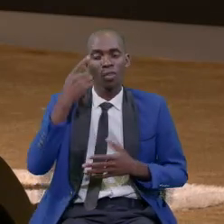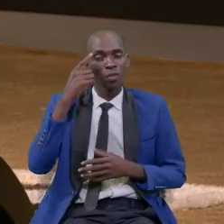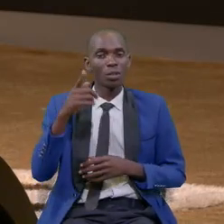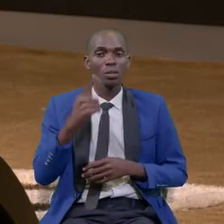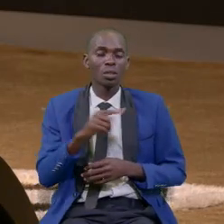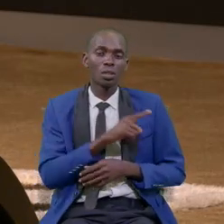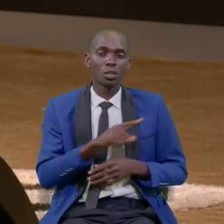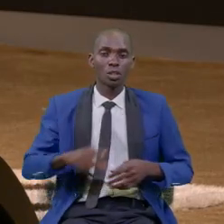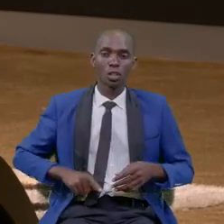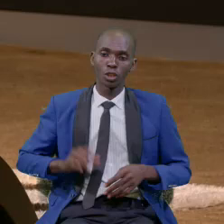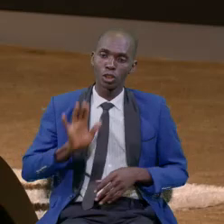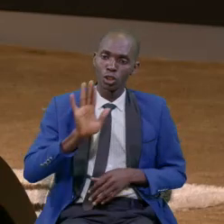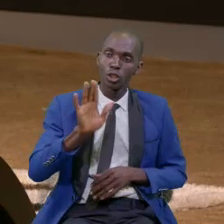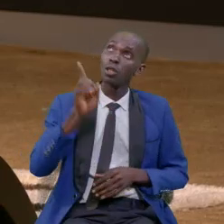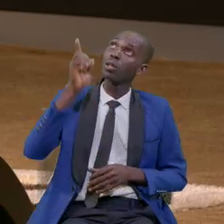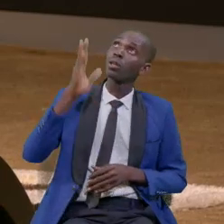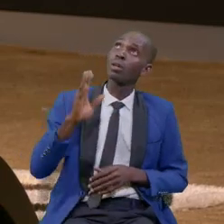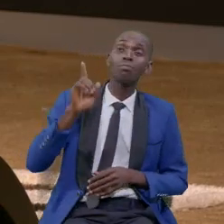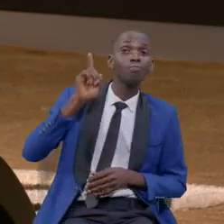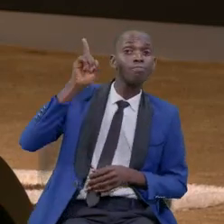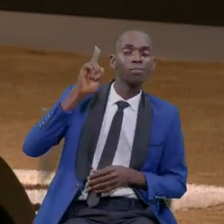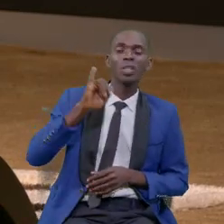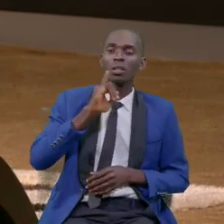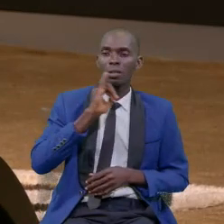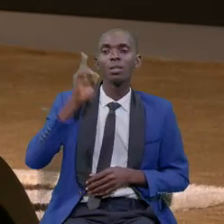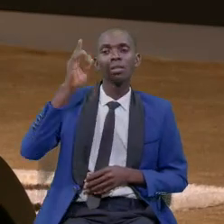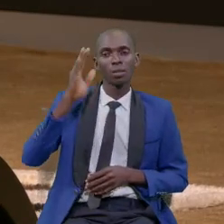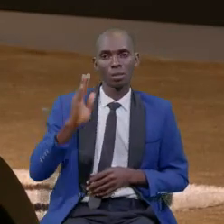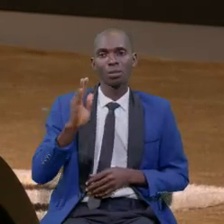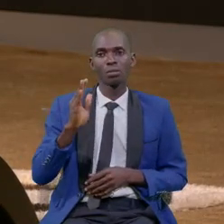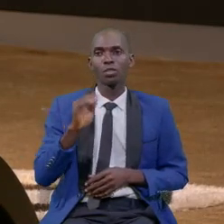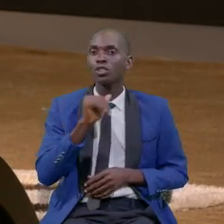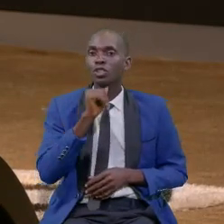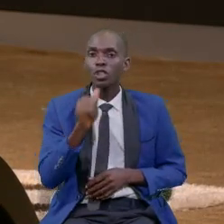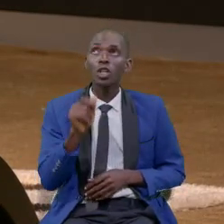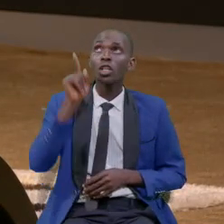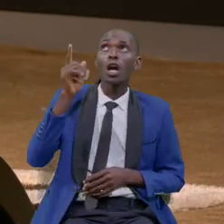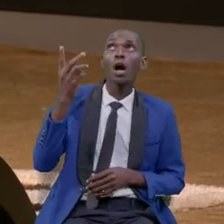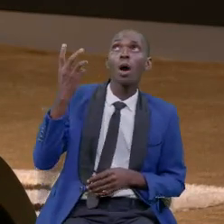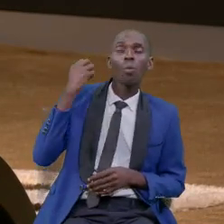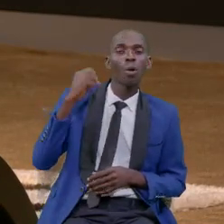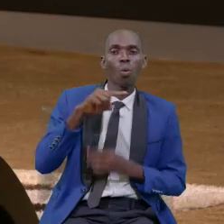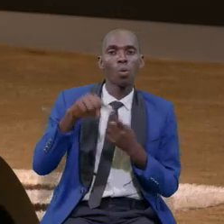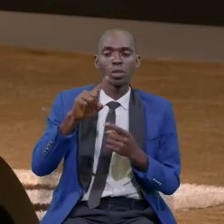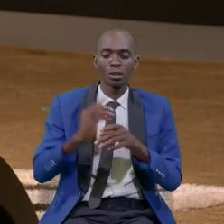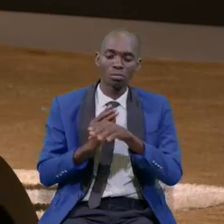Lord your God, he is God. Not that he was when you crossed the Red Sea,